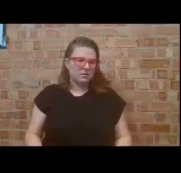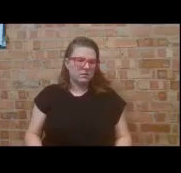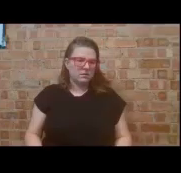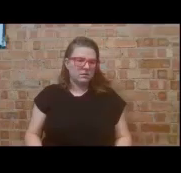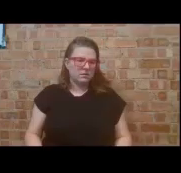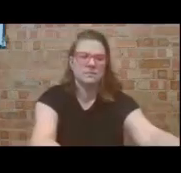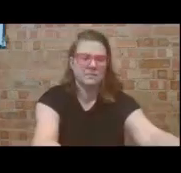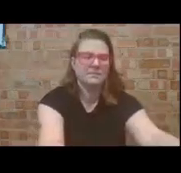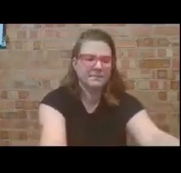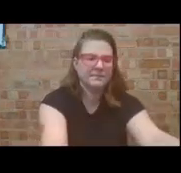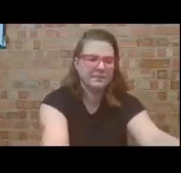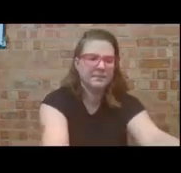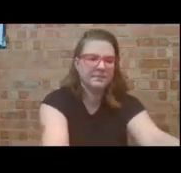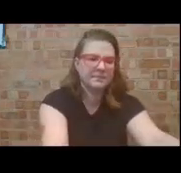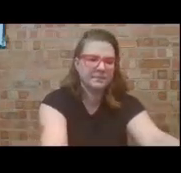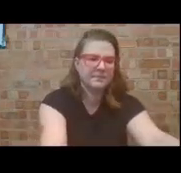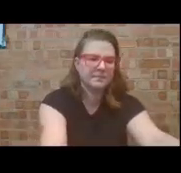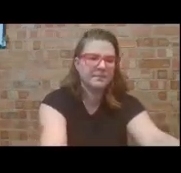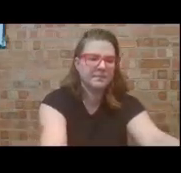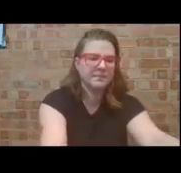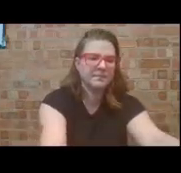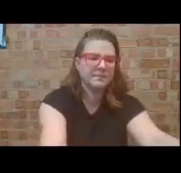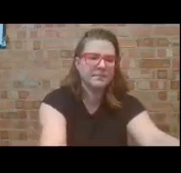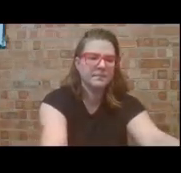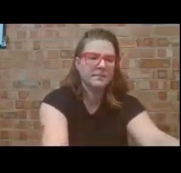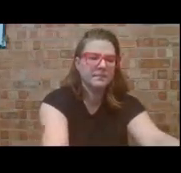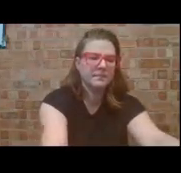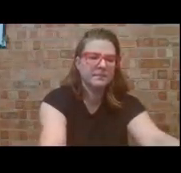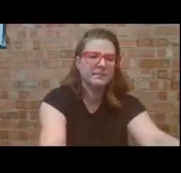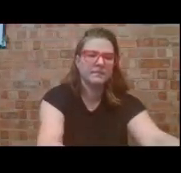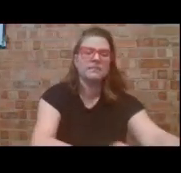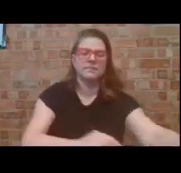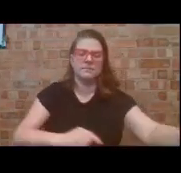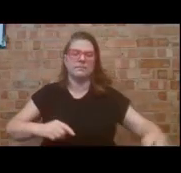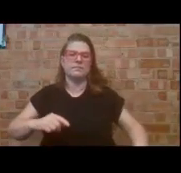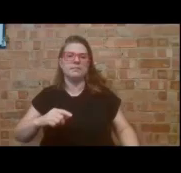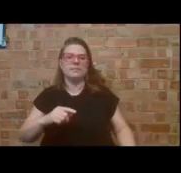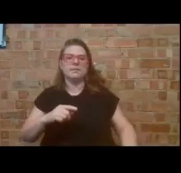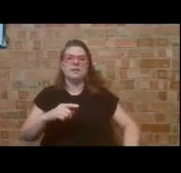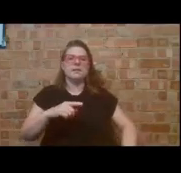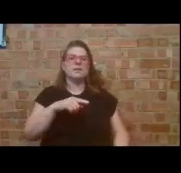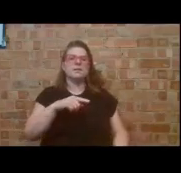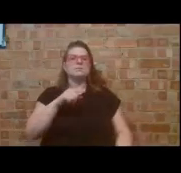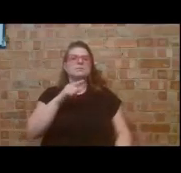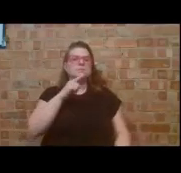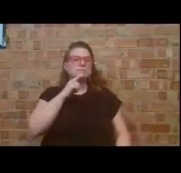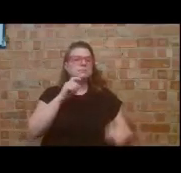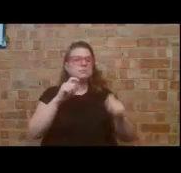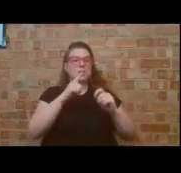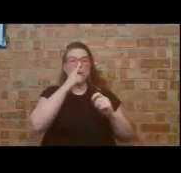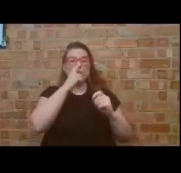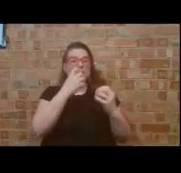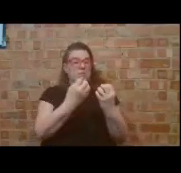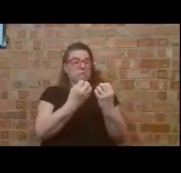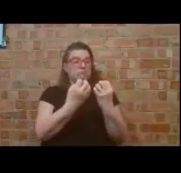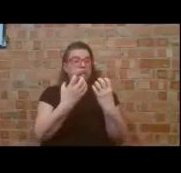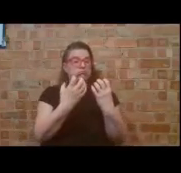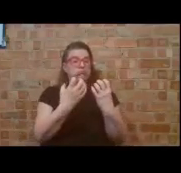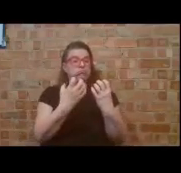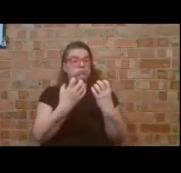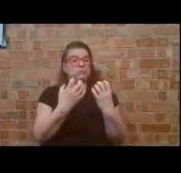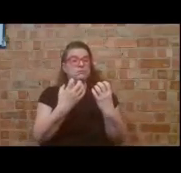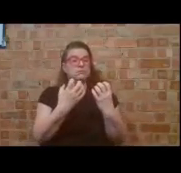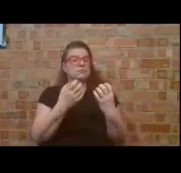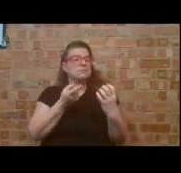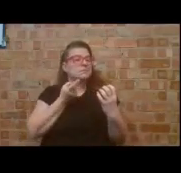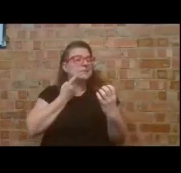so what we've looked at is changing the display settings, making things bolder, easier to see, and